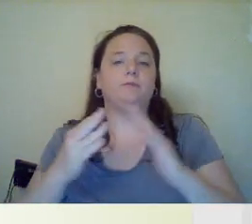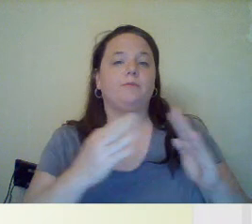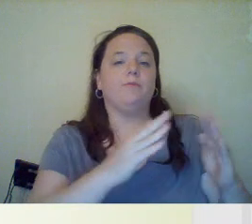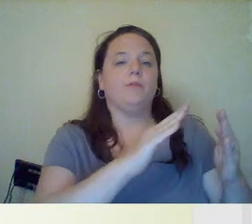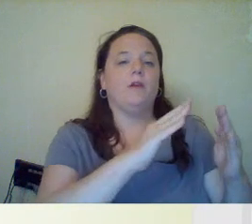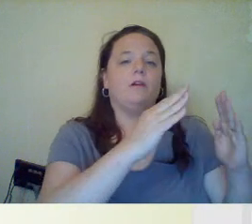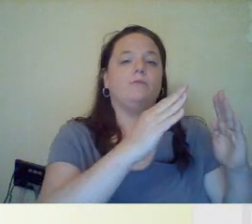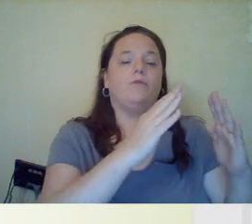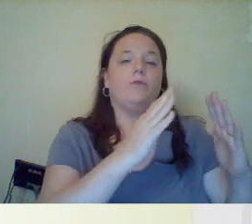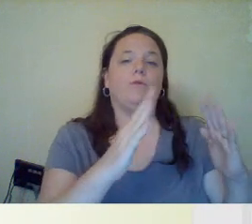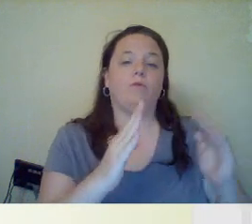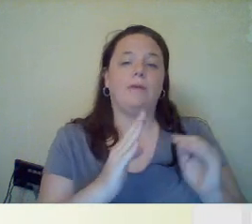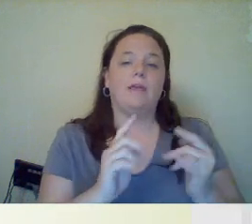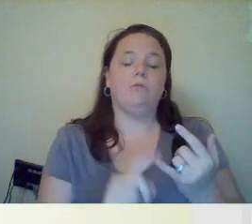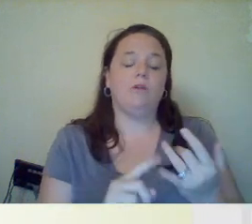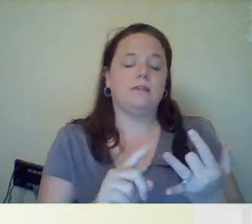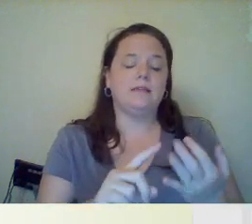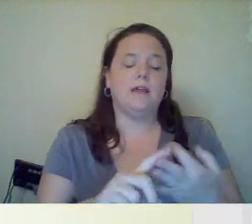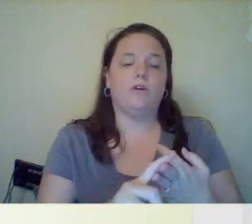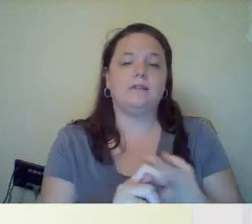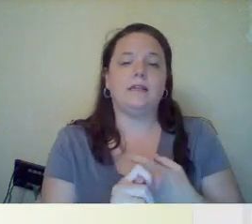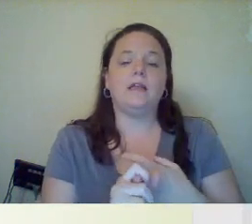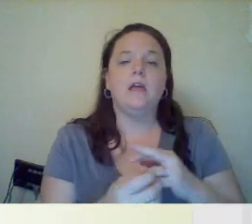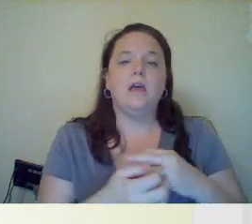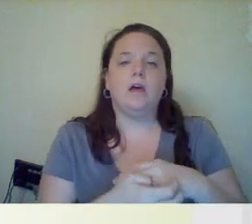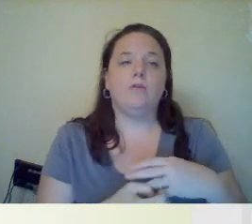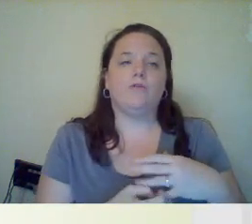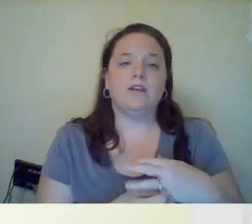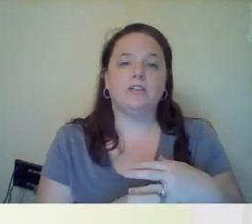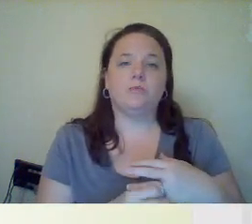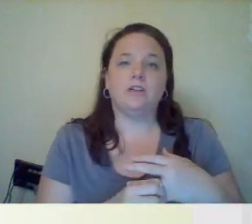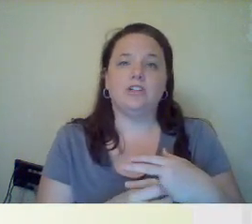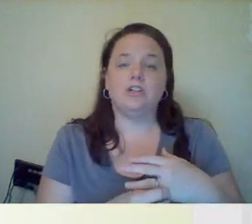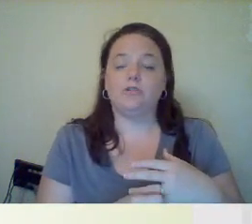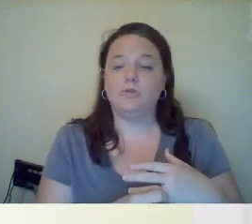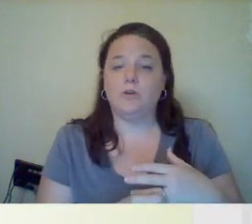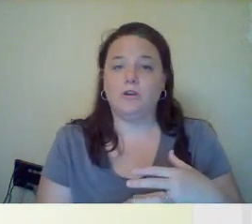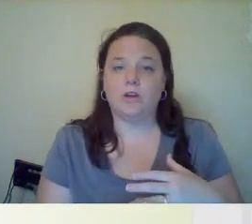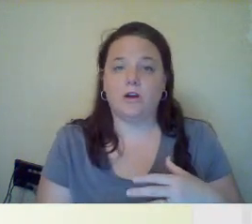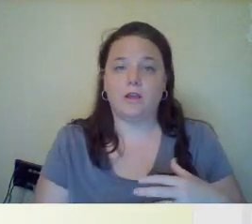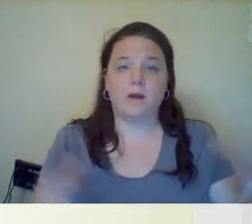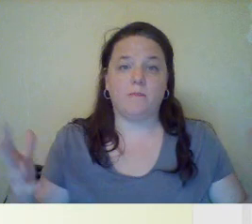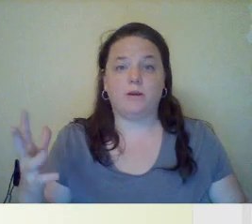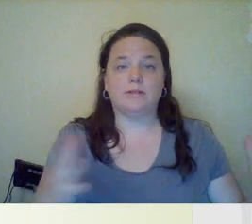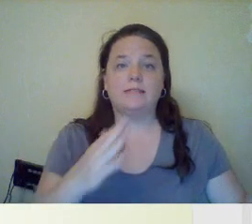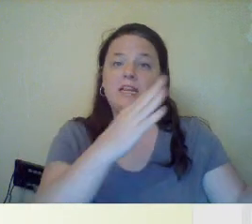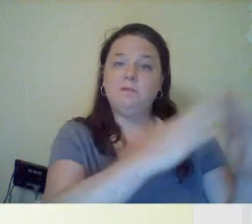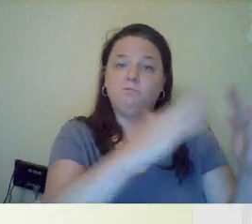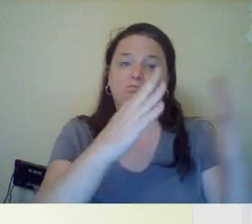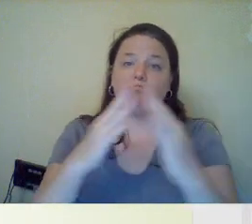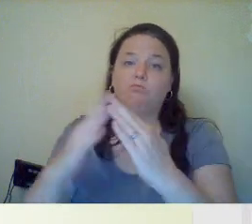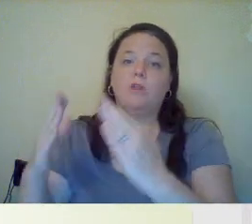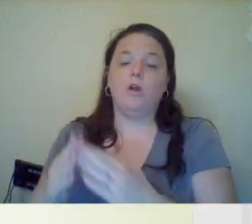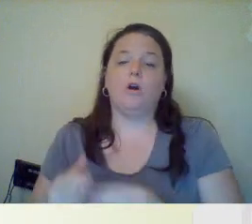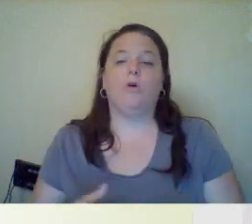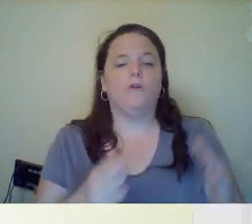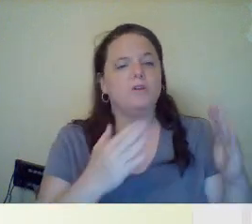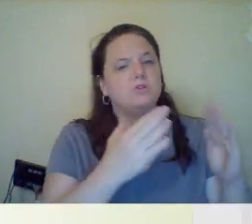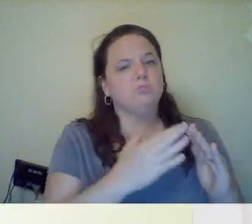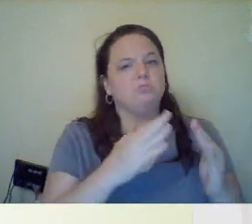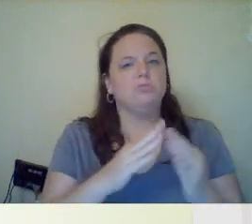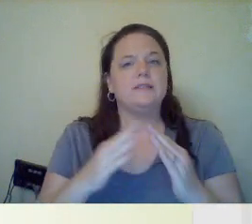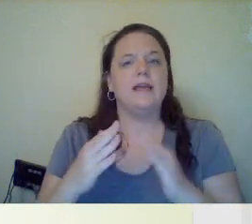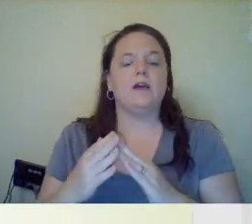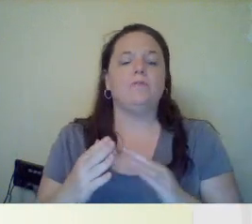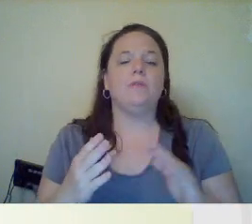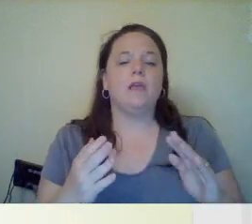community. So for making community, town, or city, your facial expression shows you whether you're talking about a big old city or if